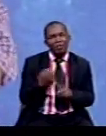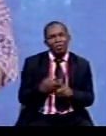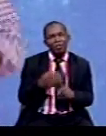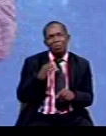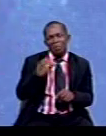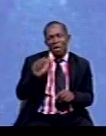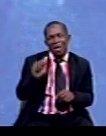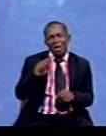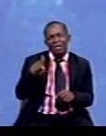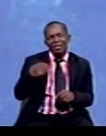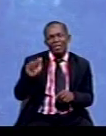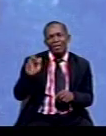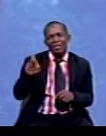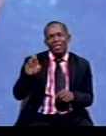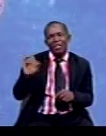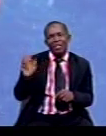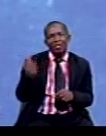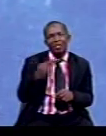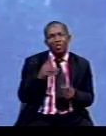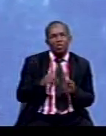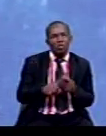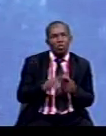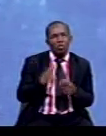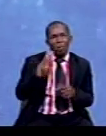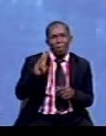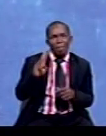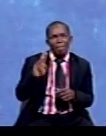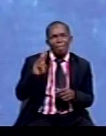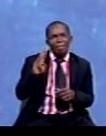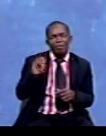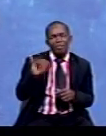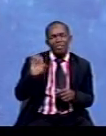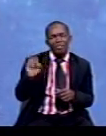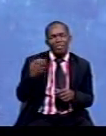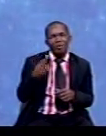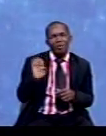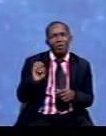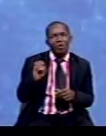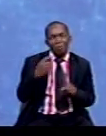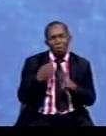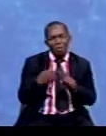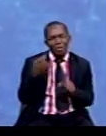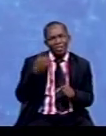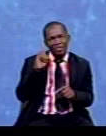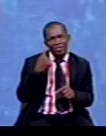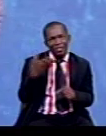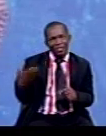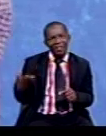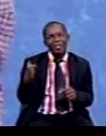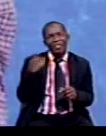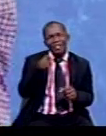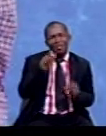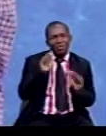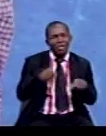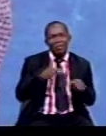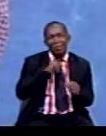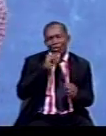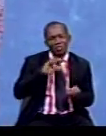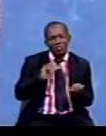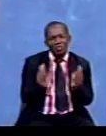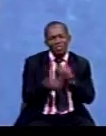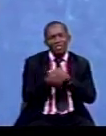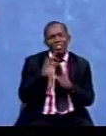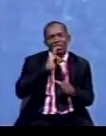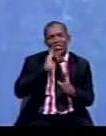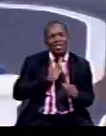and Abednego. But one thing you cannot change is my godly principle. One thing you cannot change is my foundation